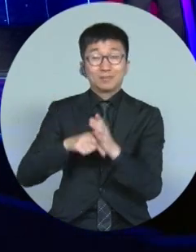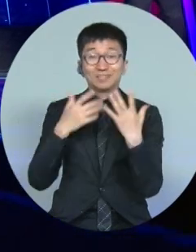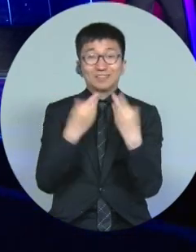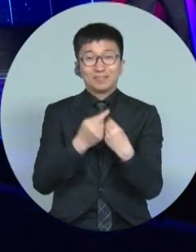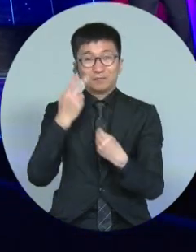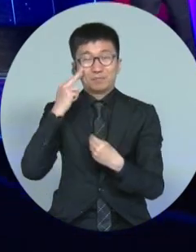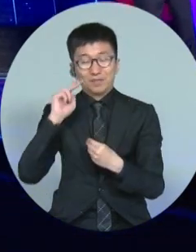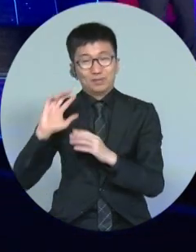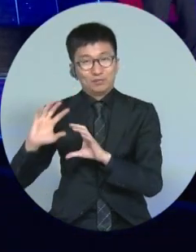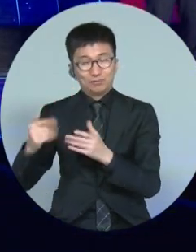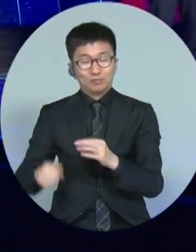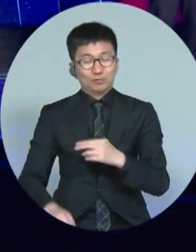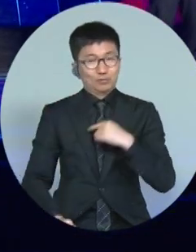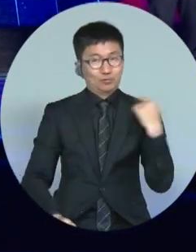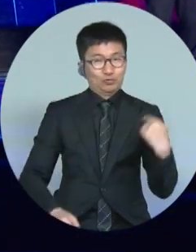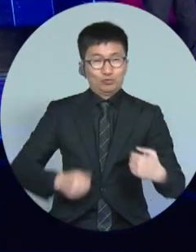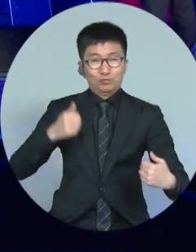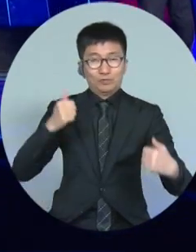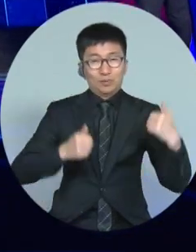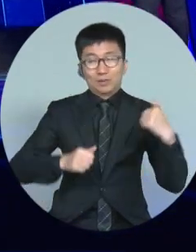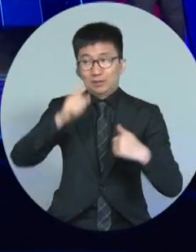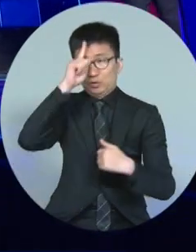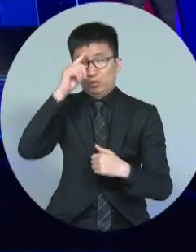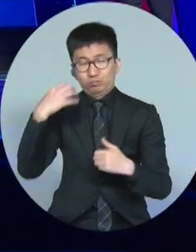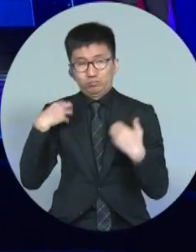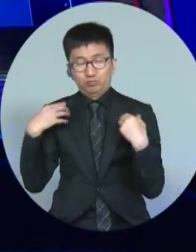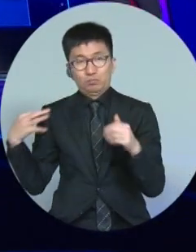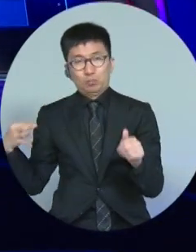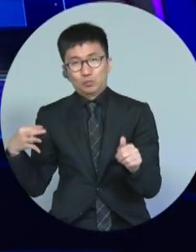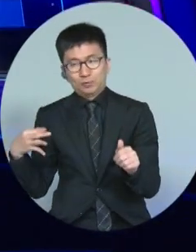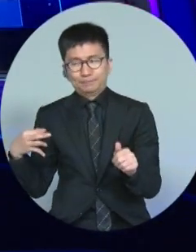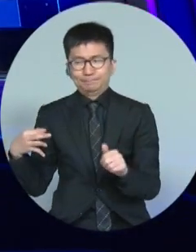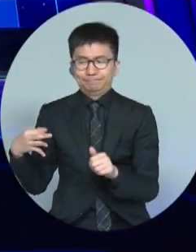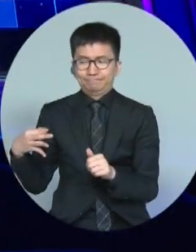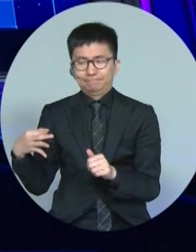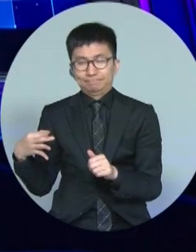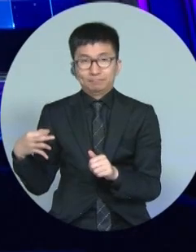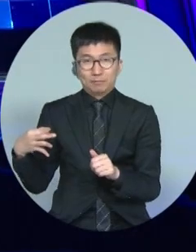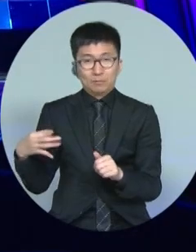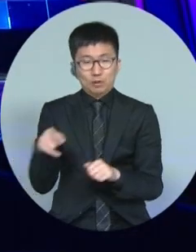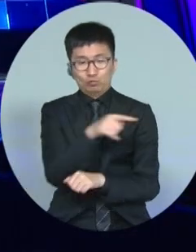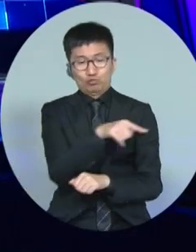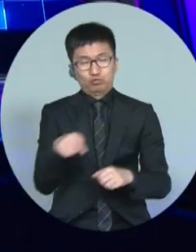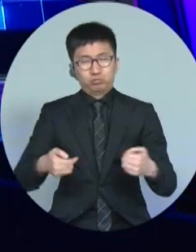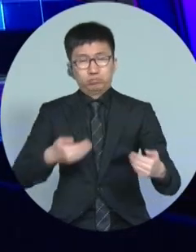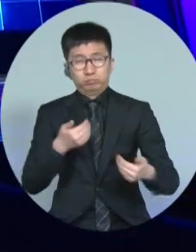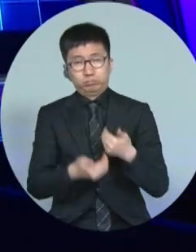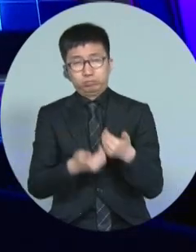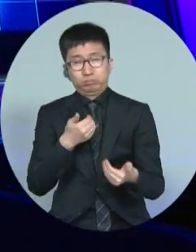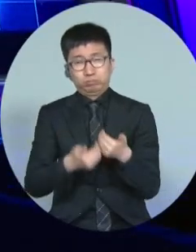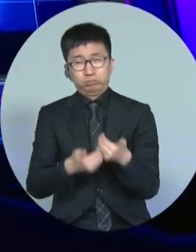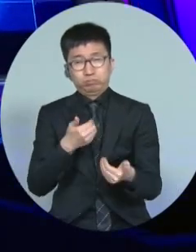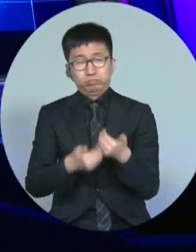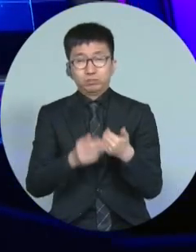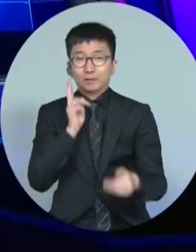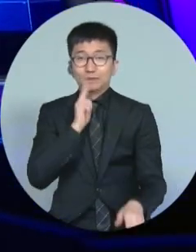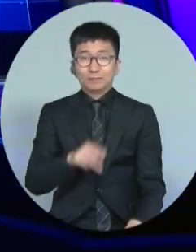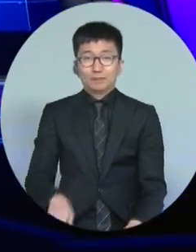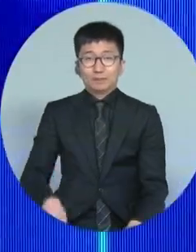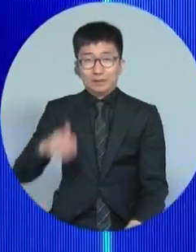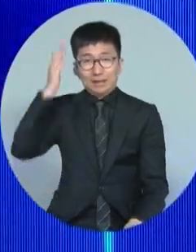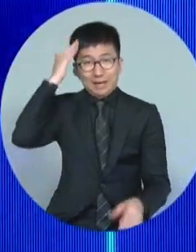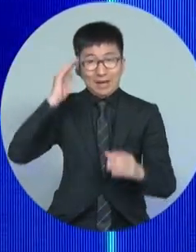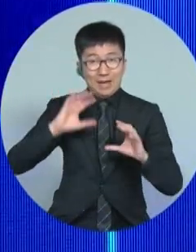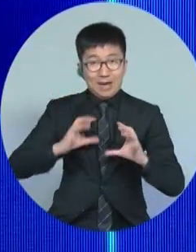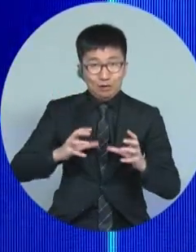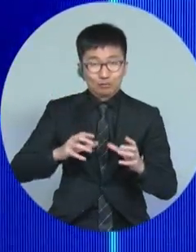to respond, the tensions are mounting. And for a country like Korea, or even countries in Europe,